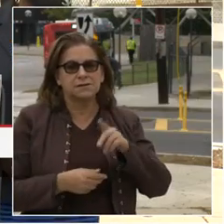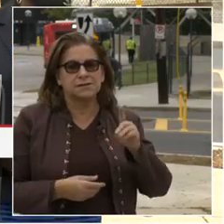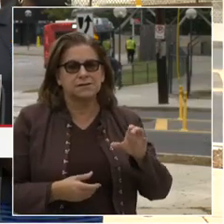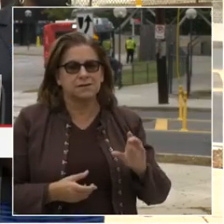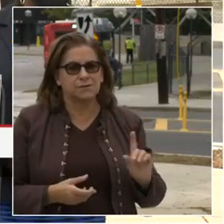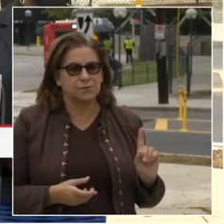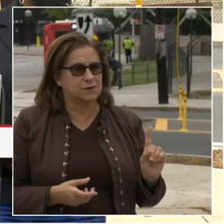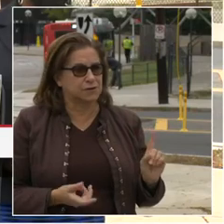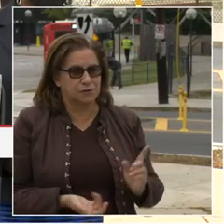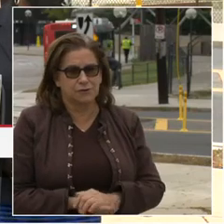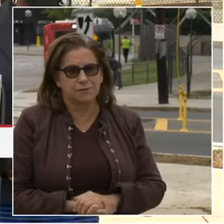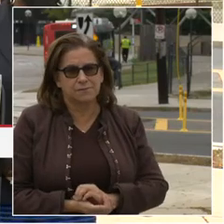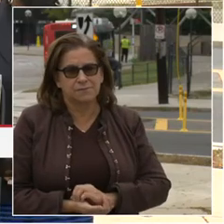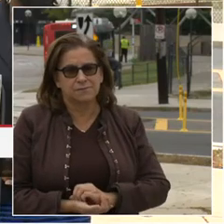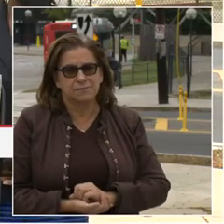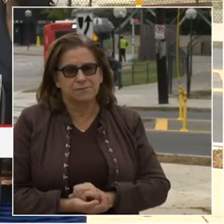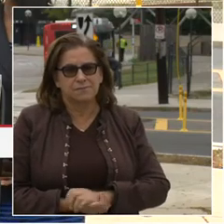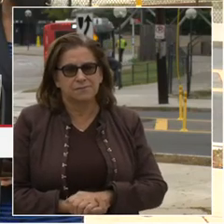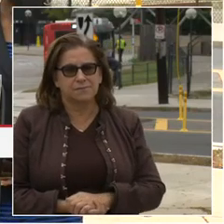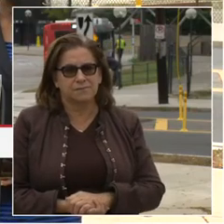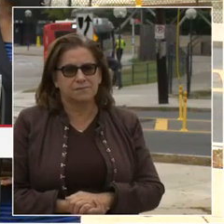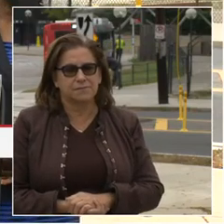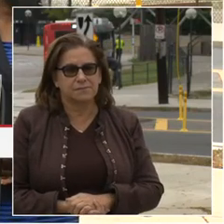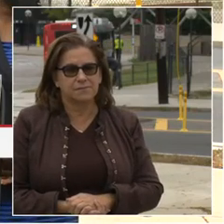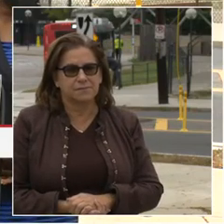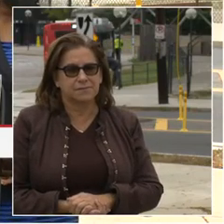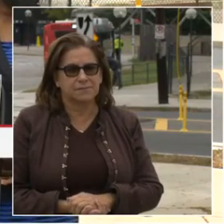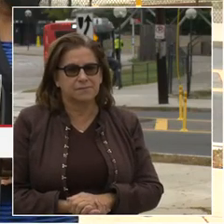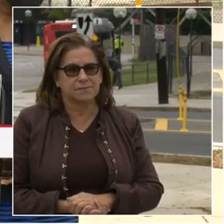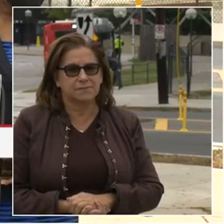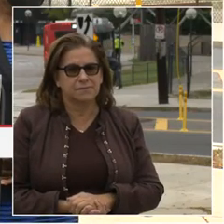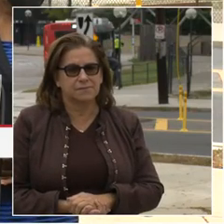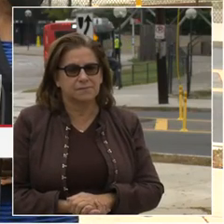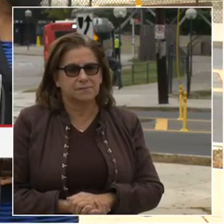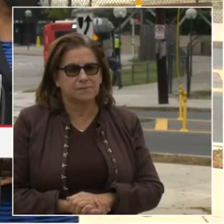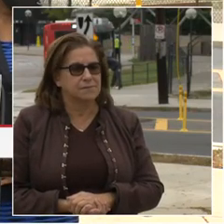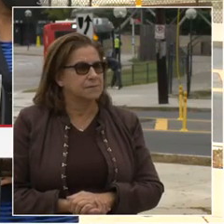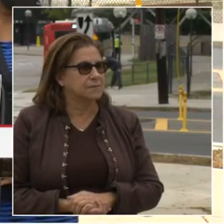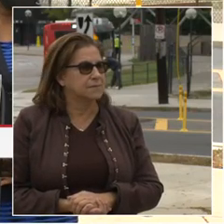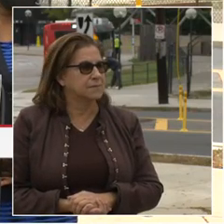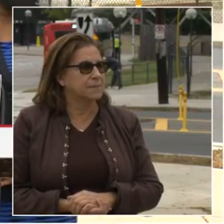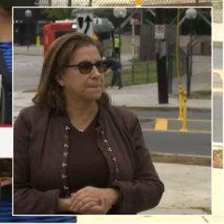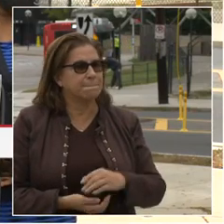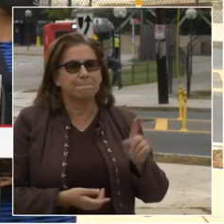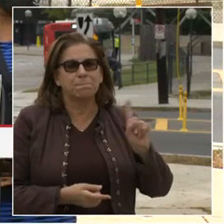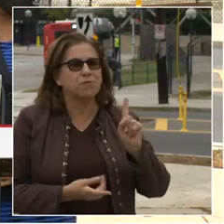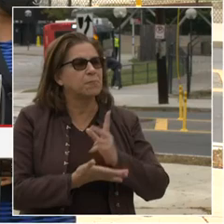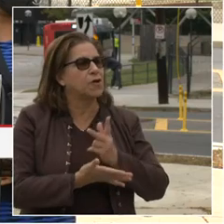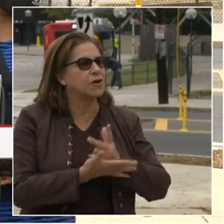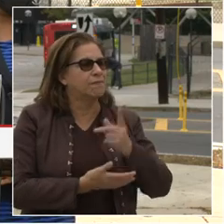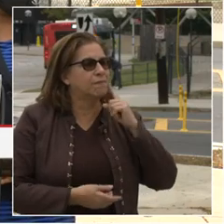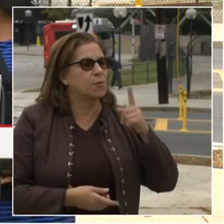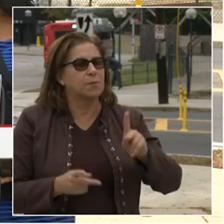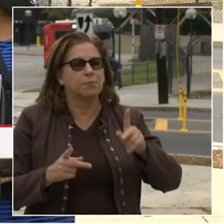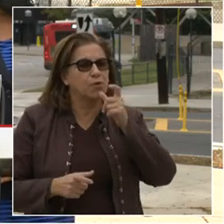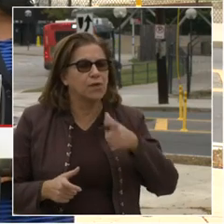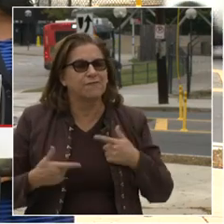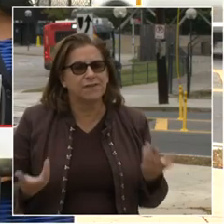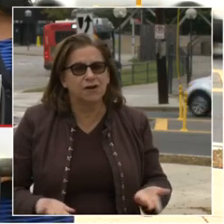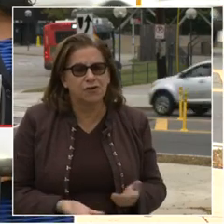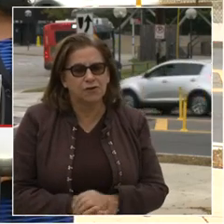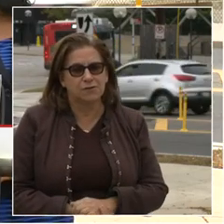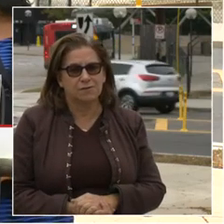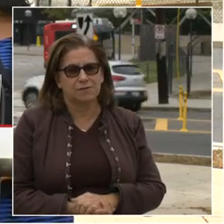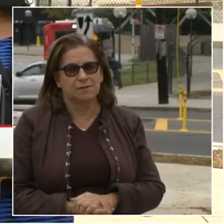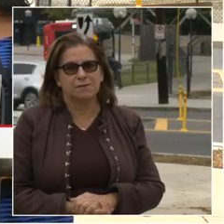for the people who live in the area, so that the people who are parking on the street and taking those places have a much more